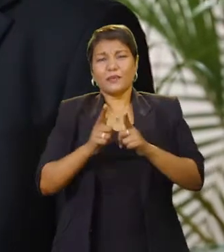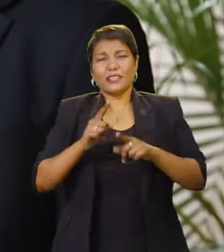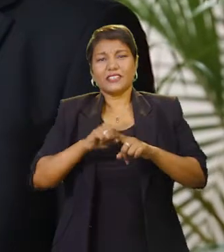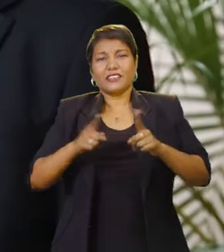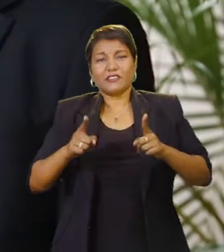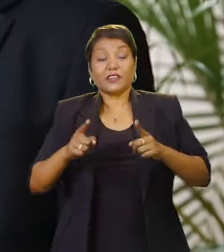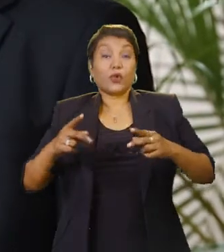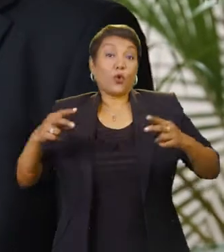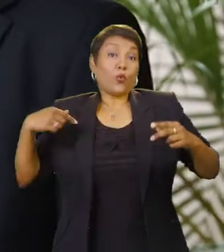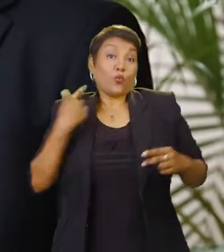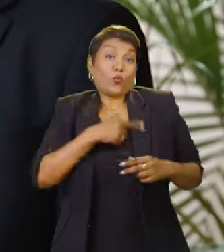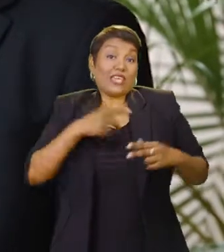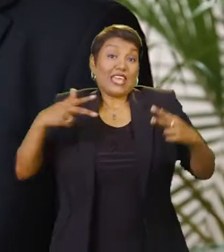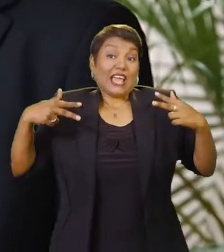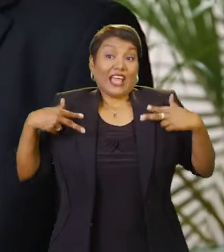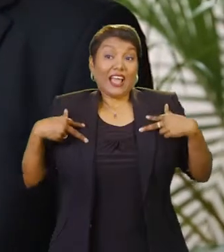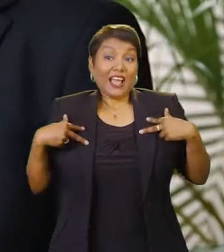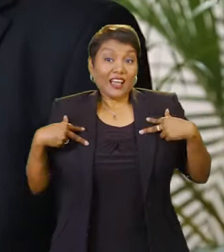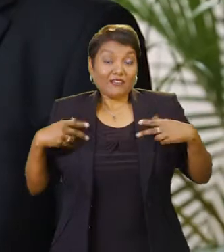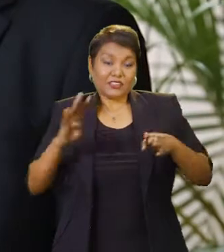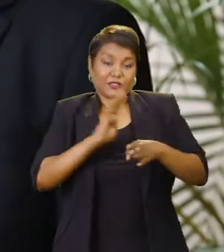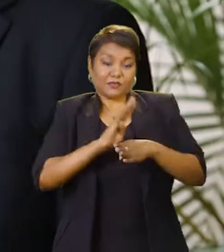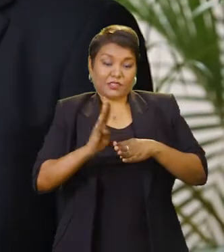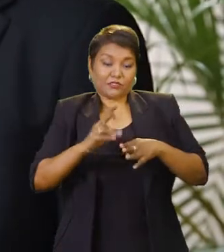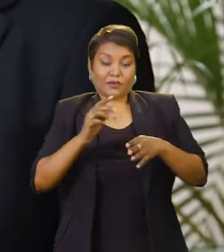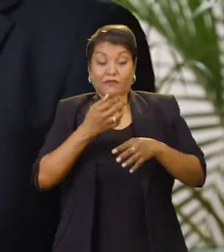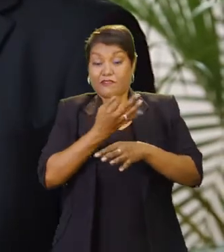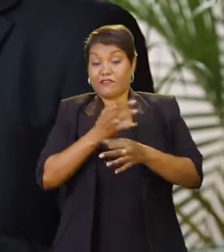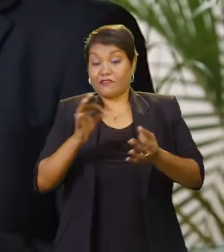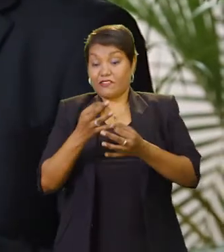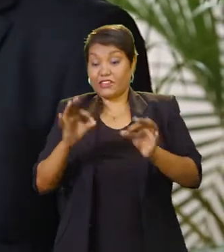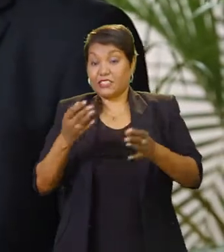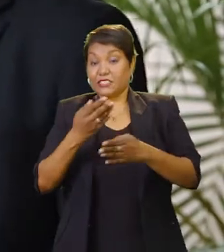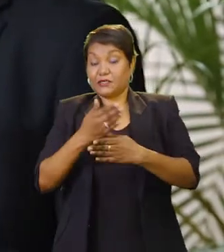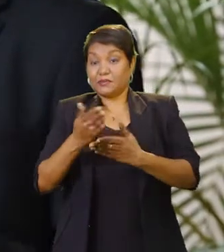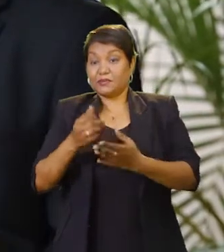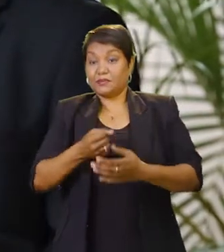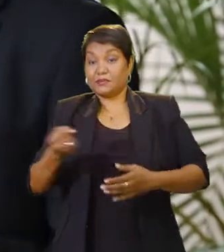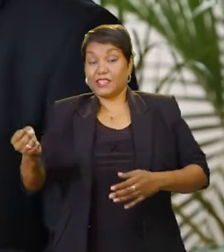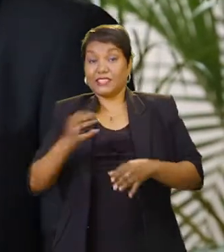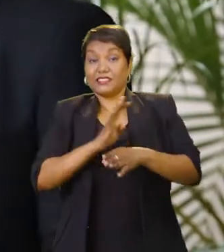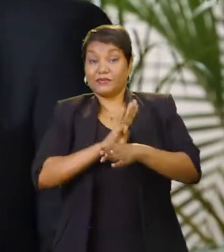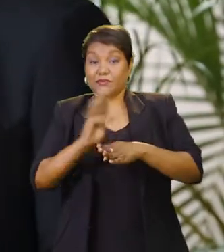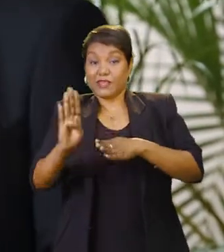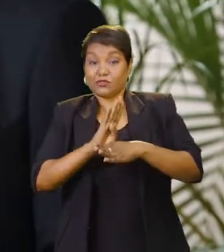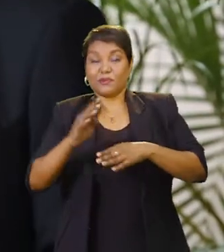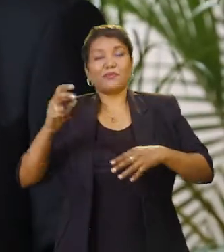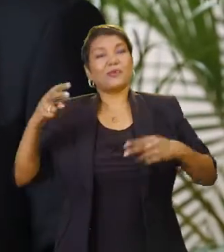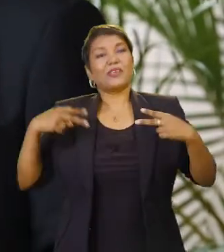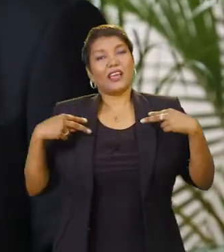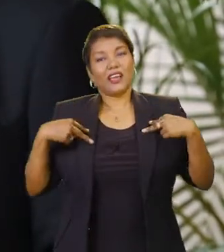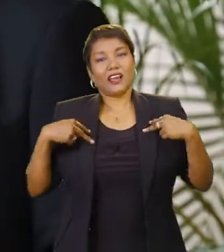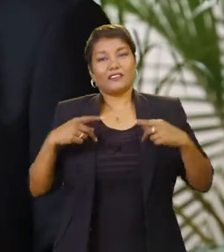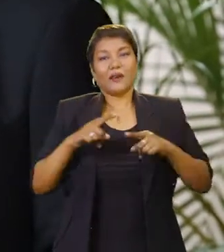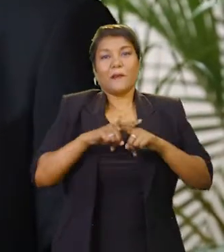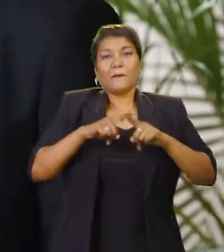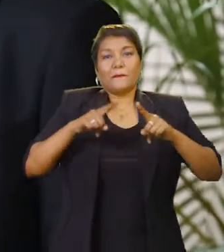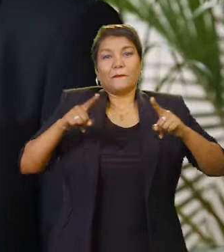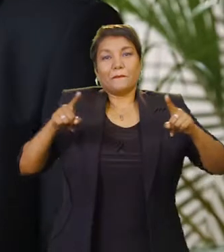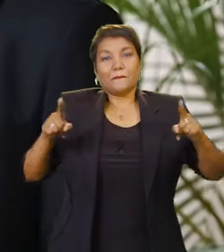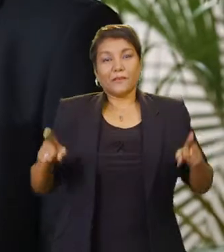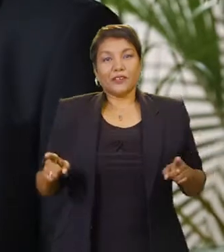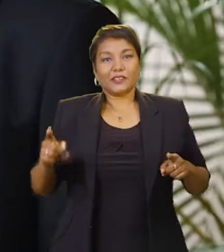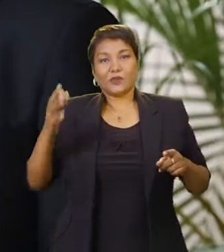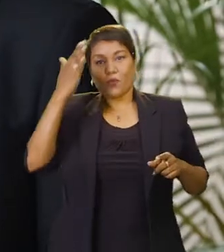so spectrally congested, especially in the spaces that are being considered in this particular forum. We aren't as badly